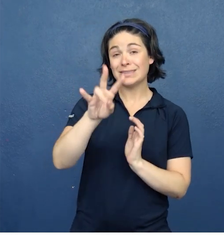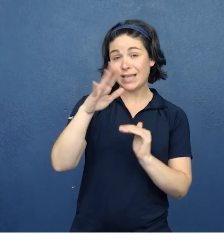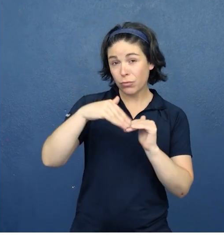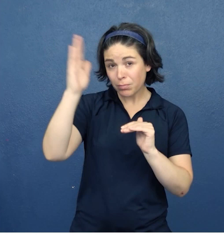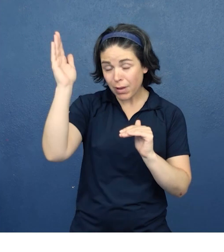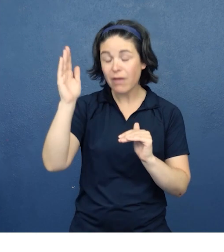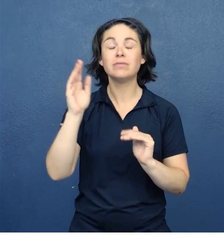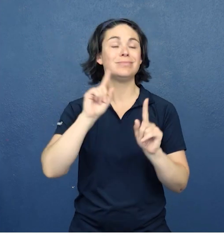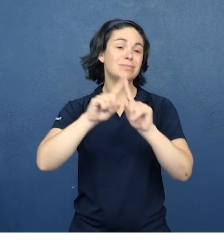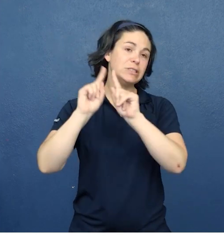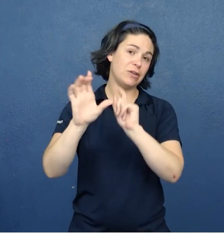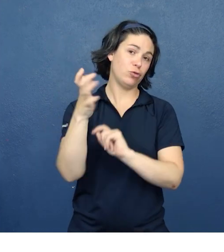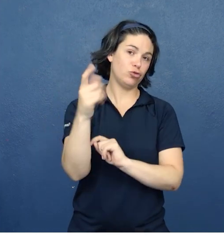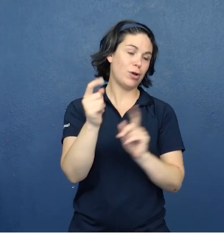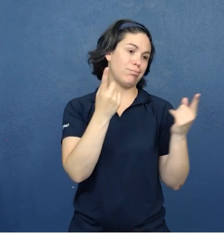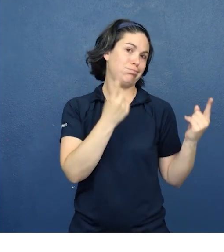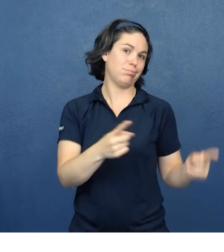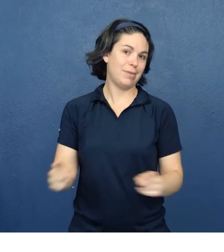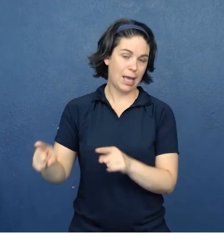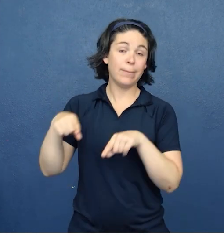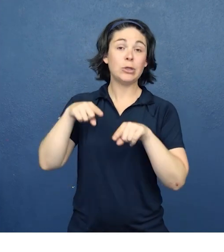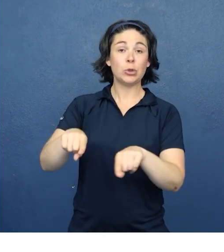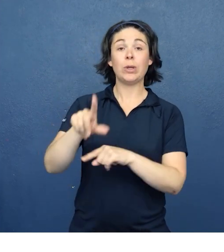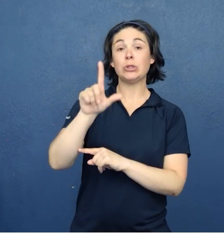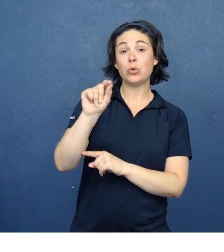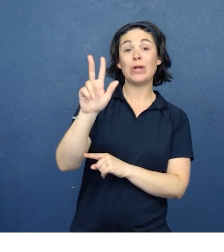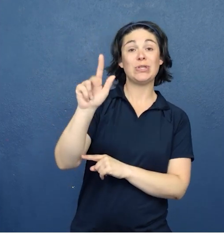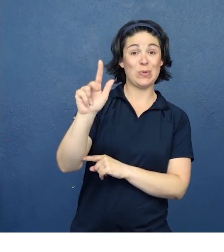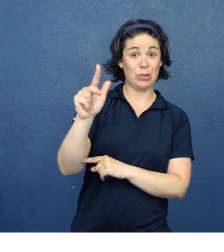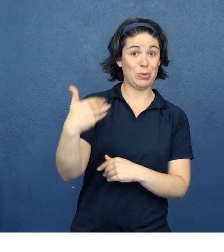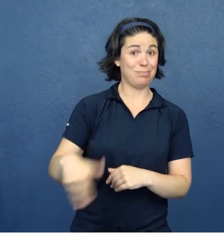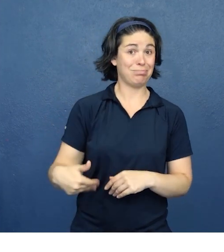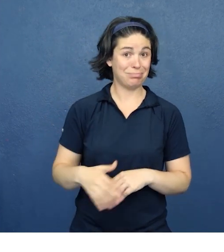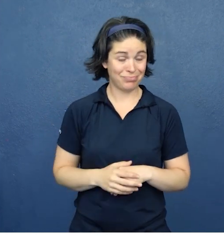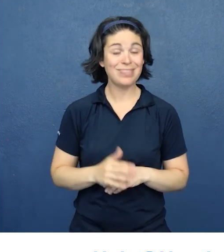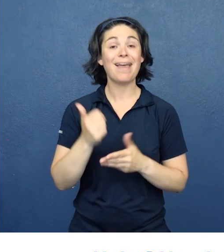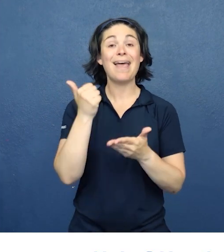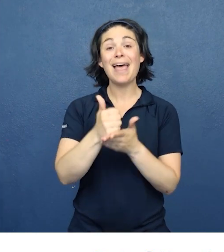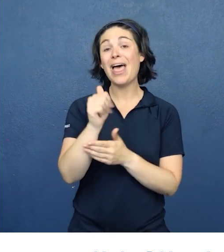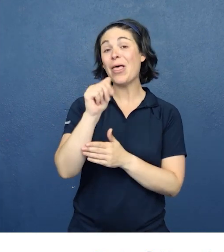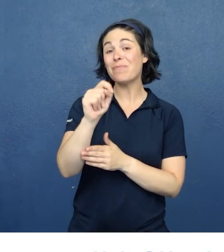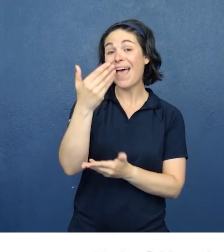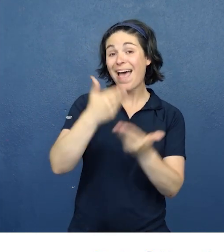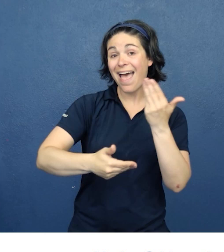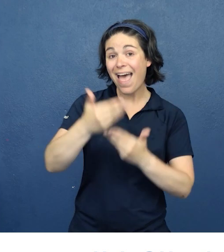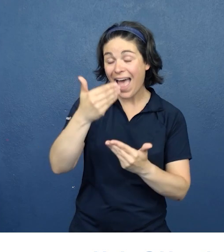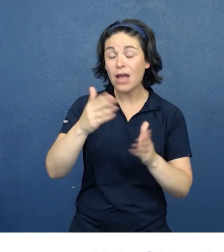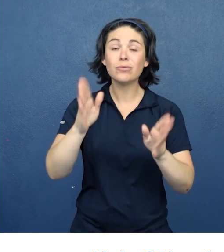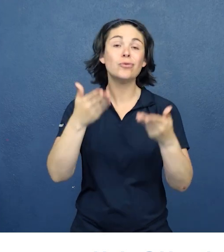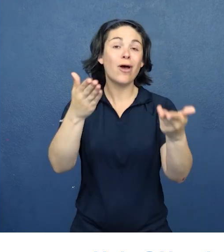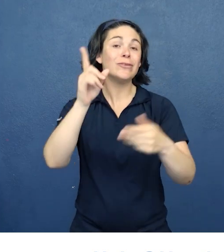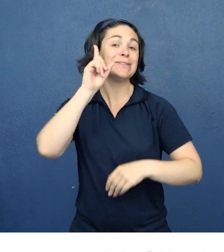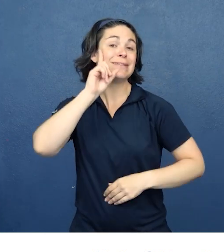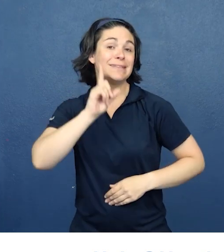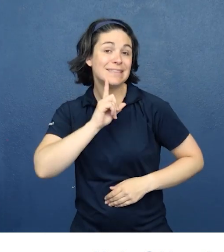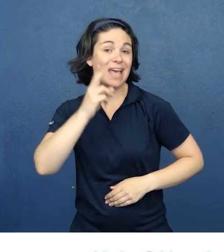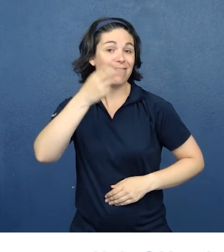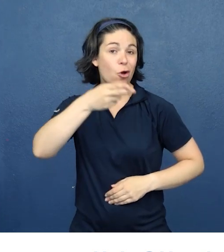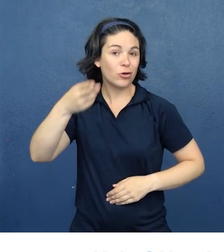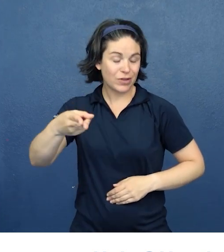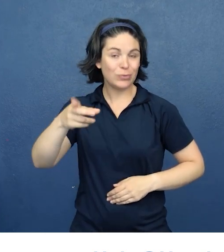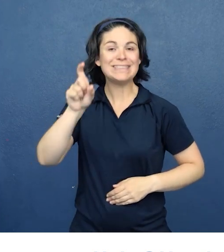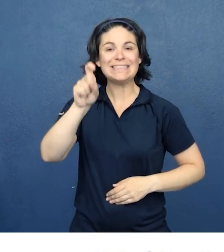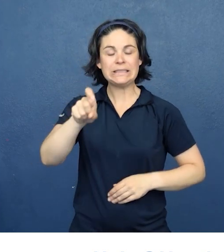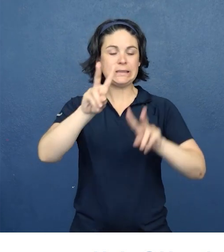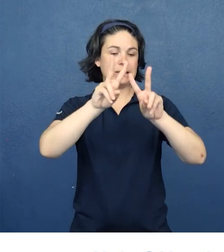1,758 Take My Hand chats were conducted in 2023. Help at Hand also offered the Deaf and Hard of Hearing